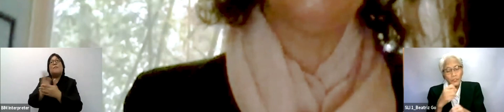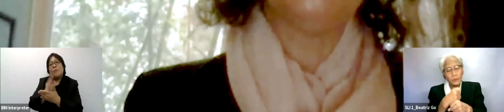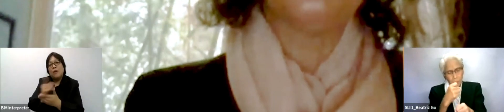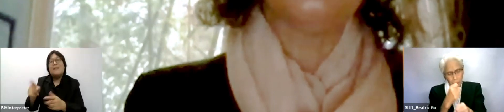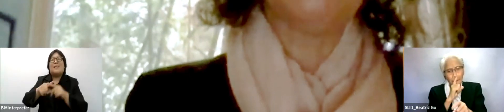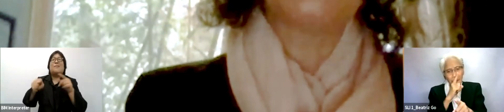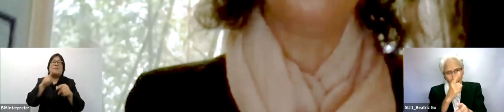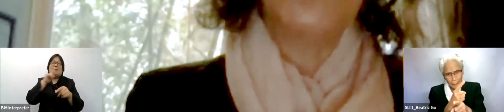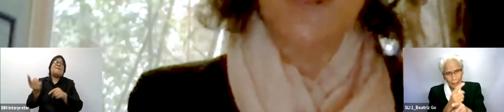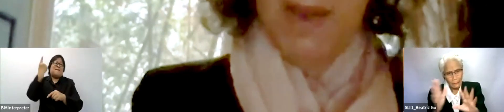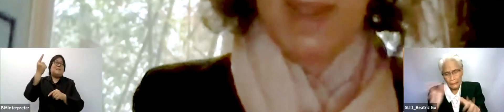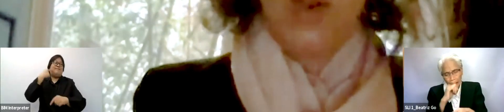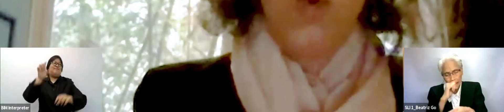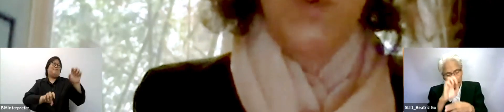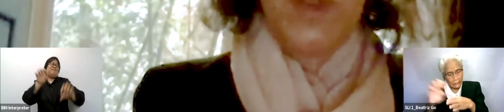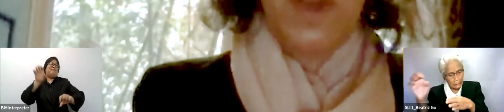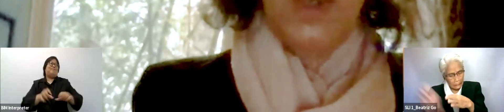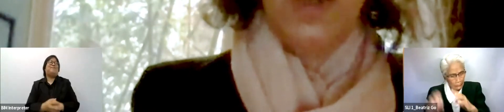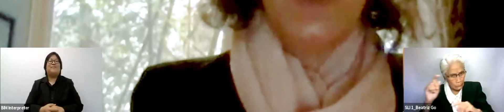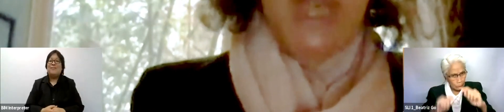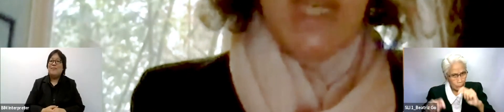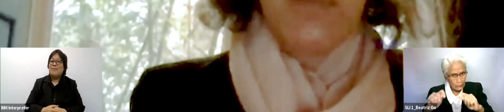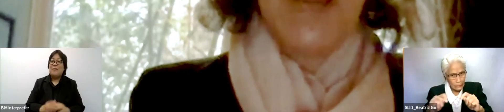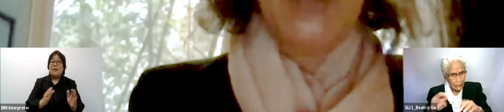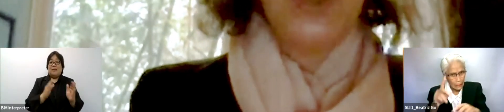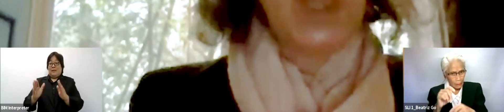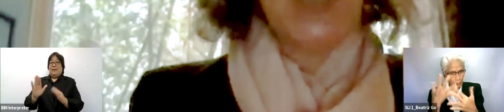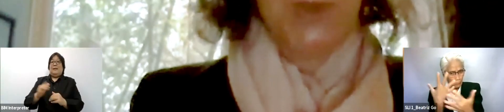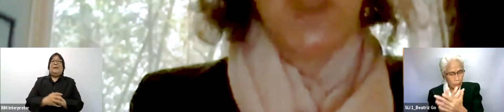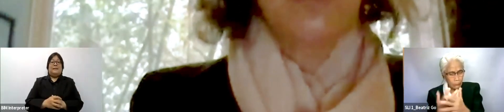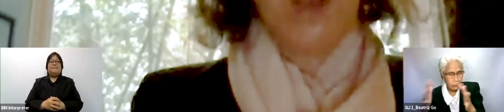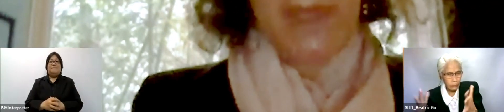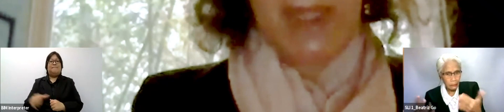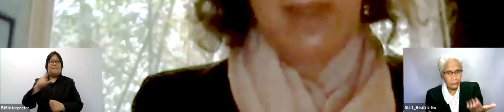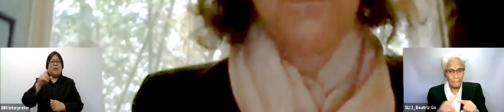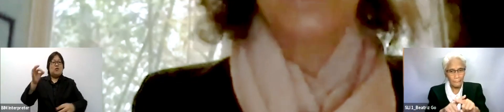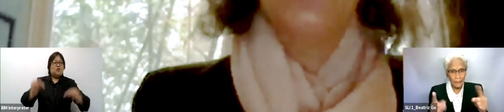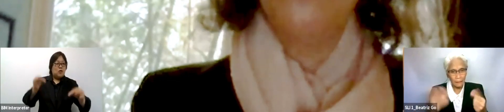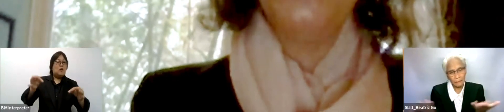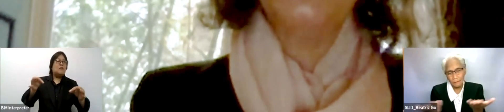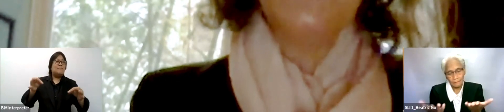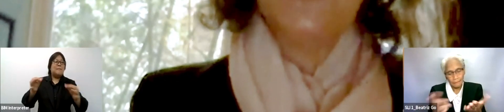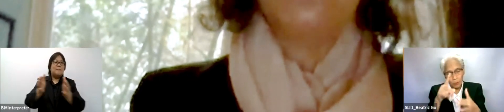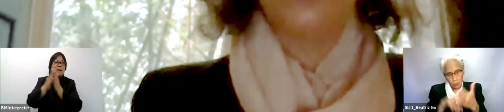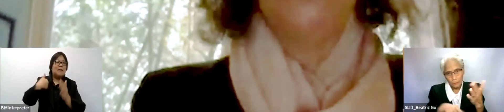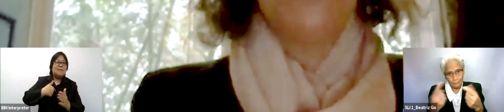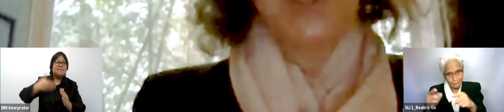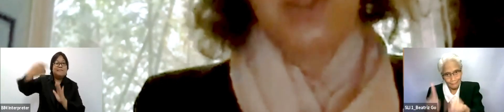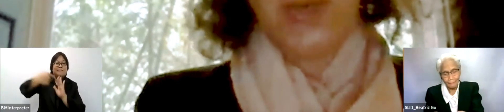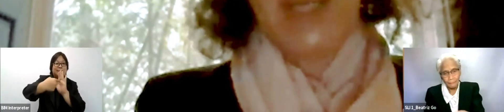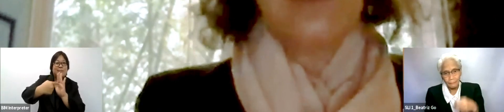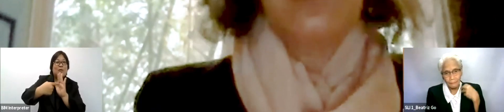this diversion is being organized and overseen by juvenile justice committees, which consist